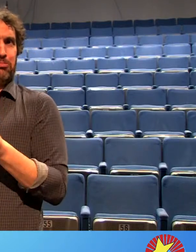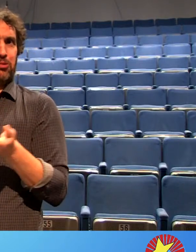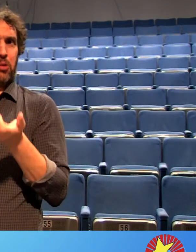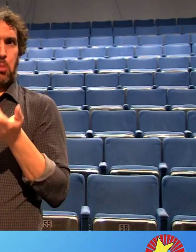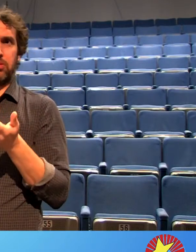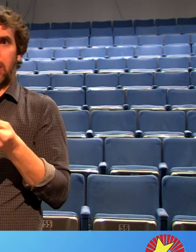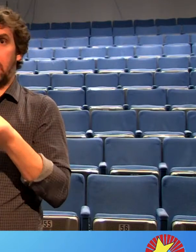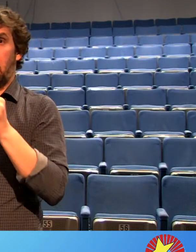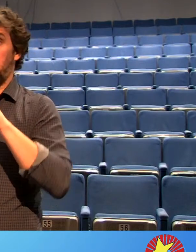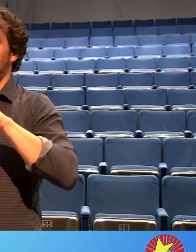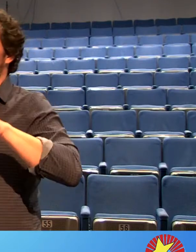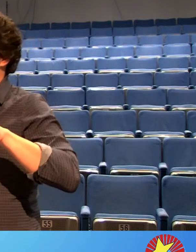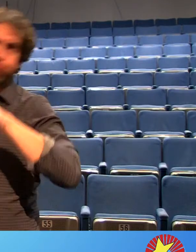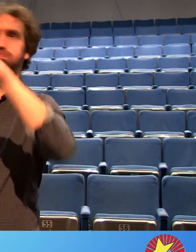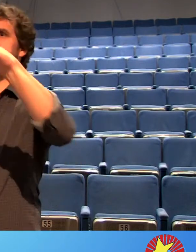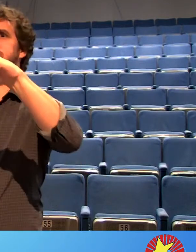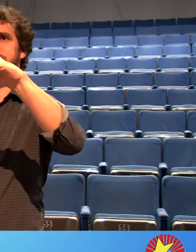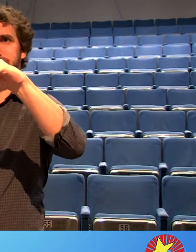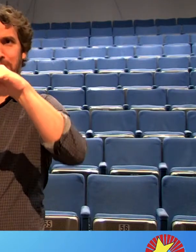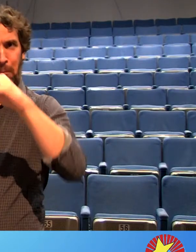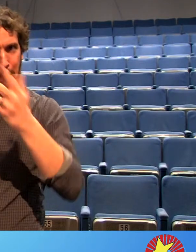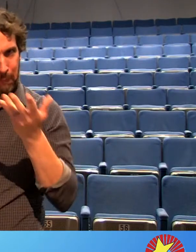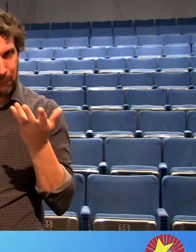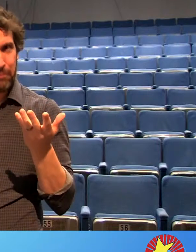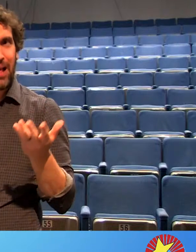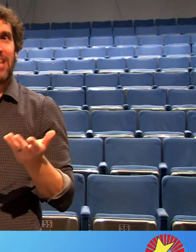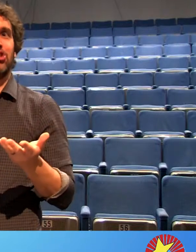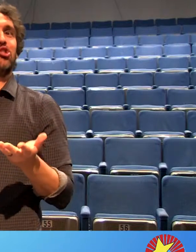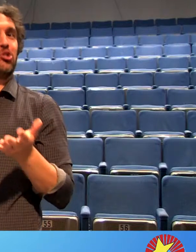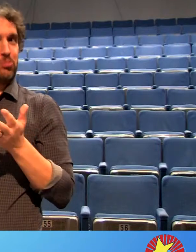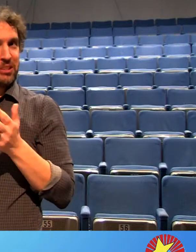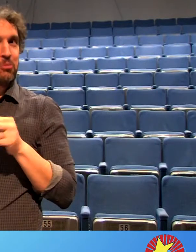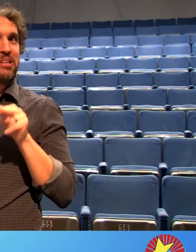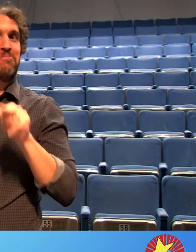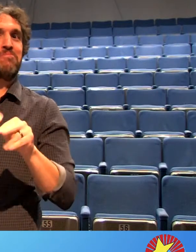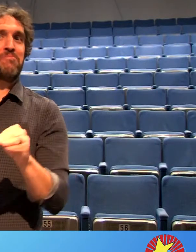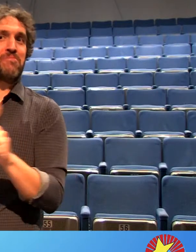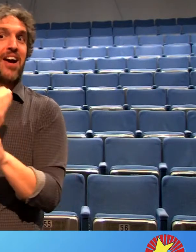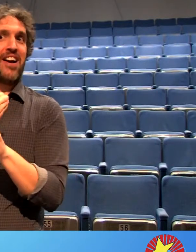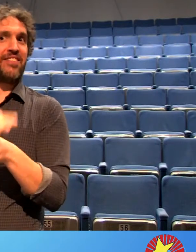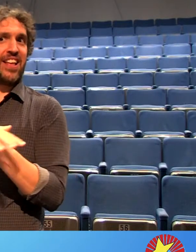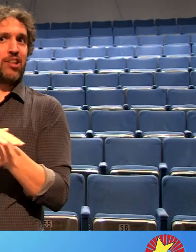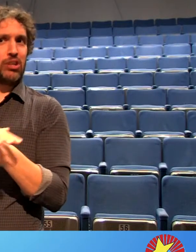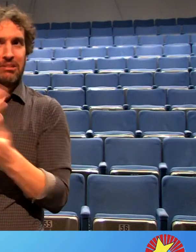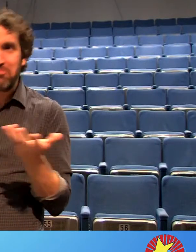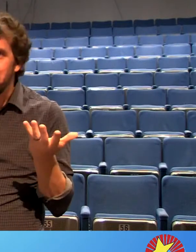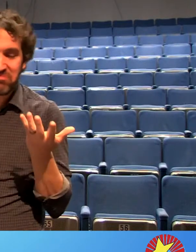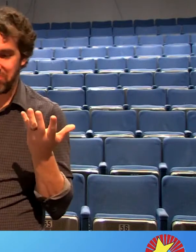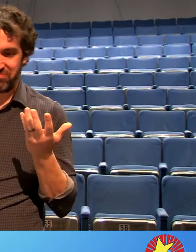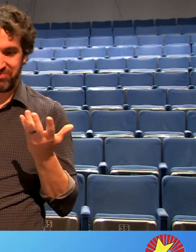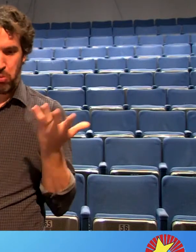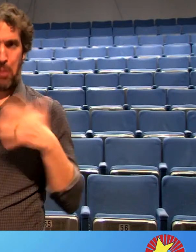In the area of math, interestingly, there was a large area of growth,